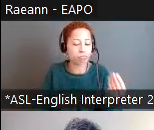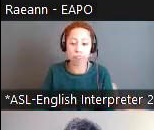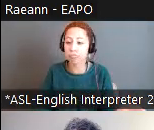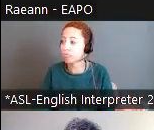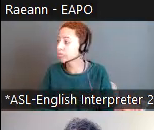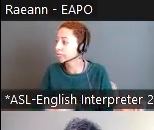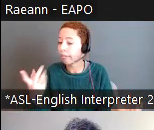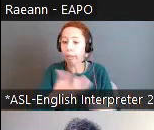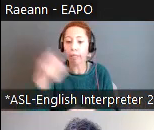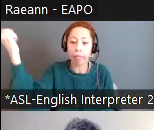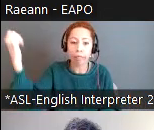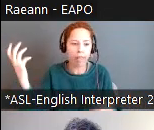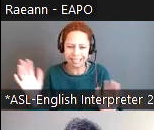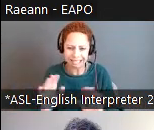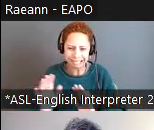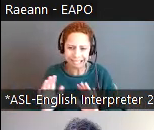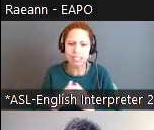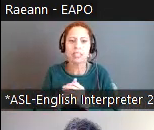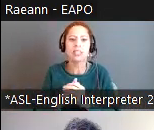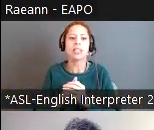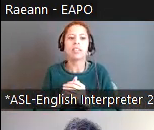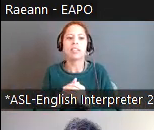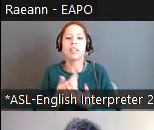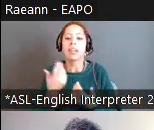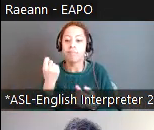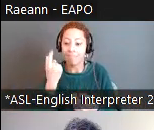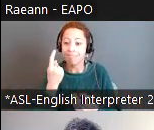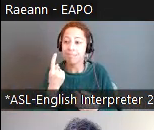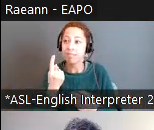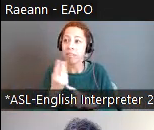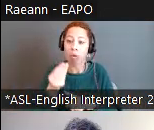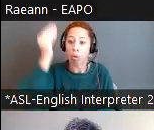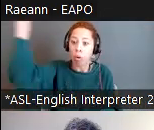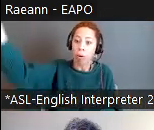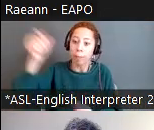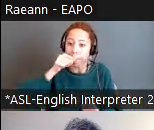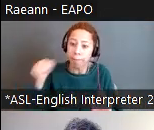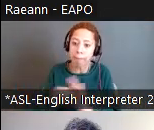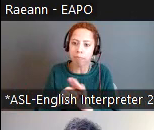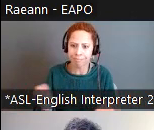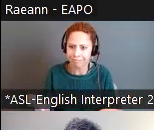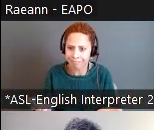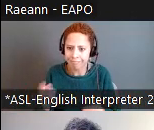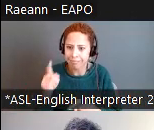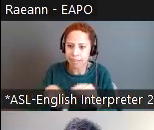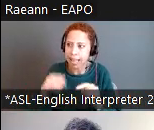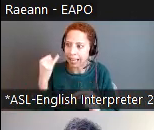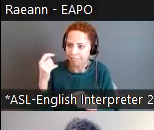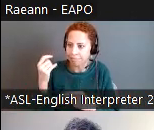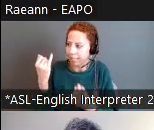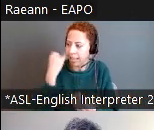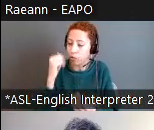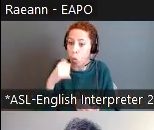into your house and take the document, but it also needs to be accessible. Your attorneys can't act on your behalf if they don't have the